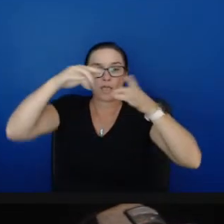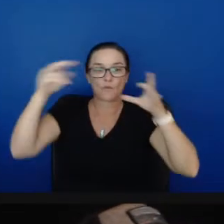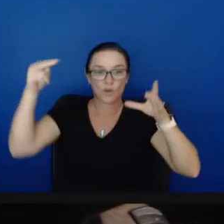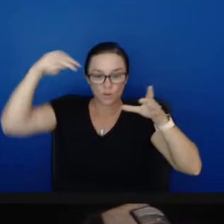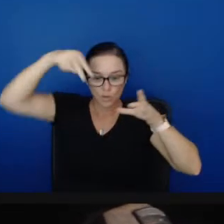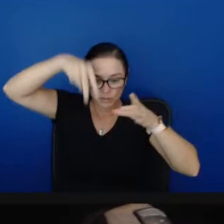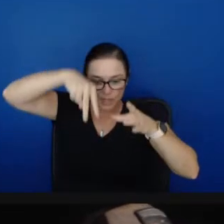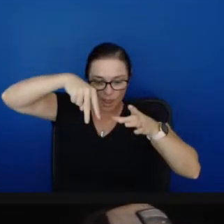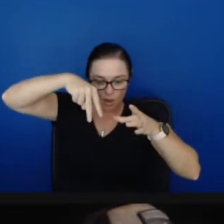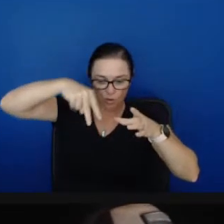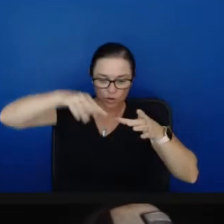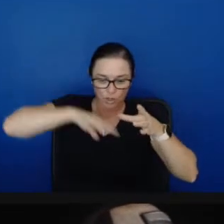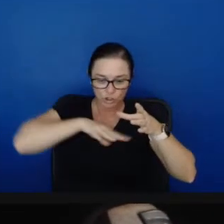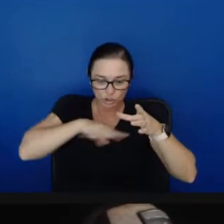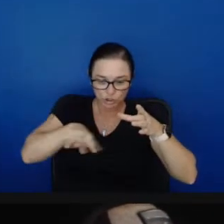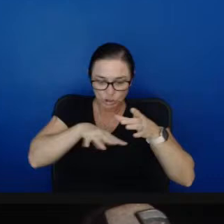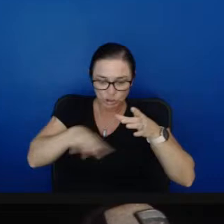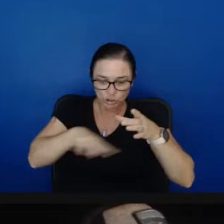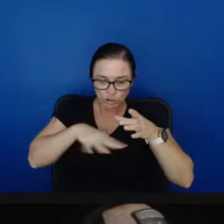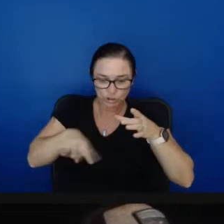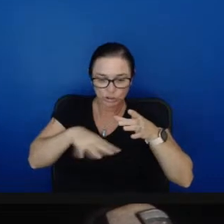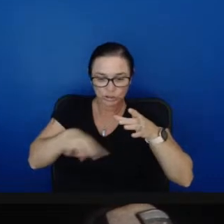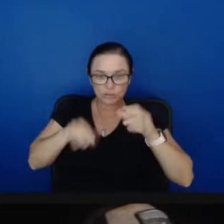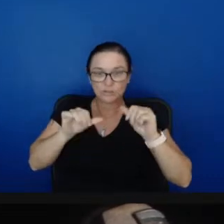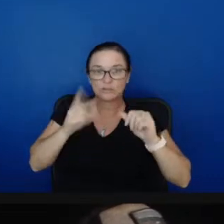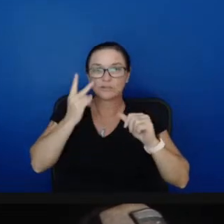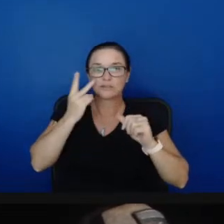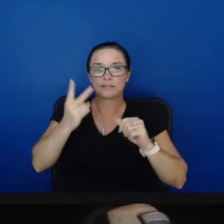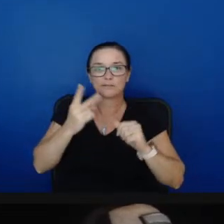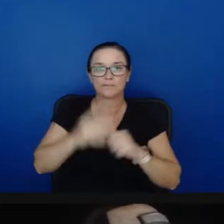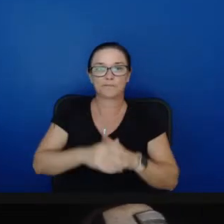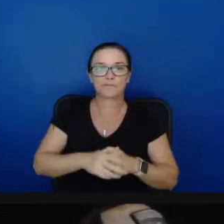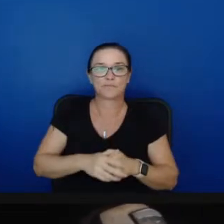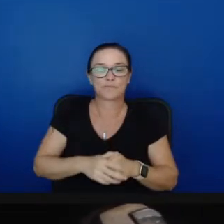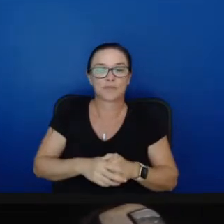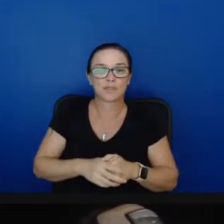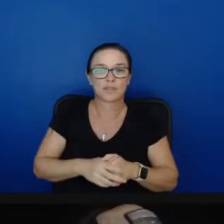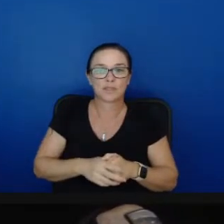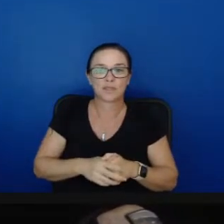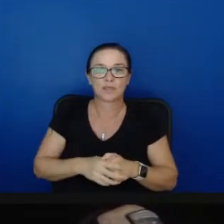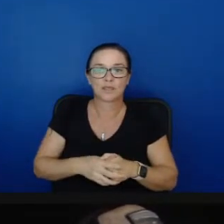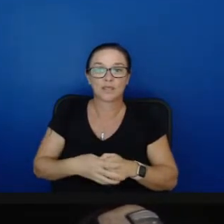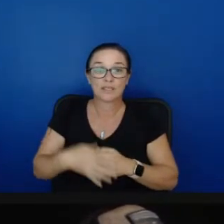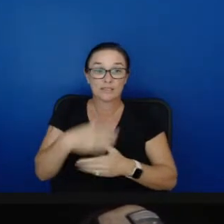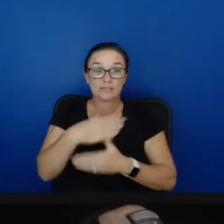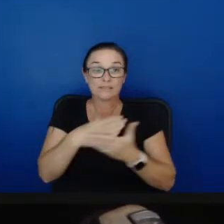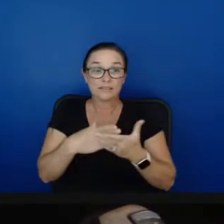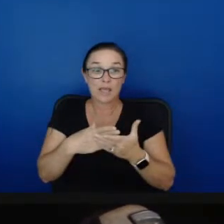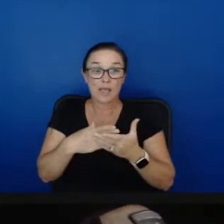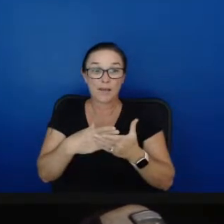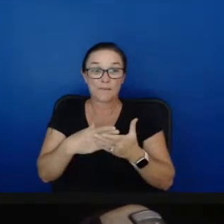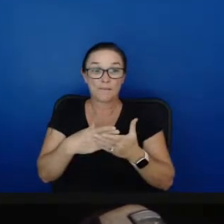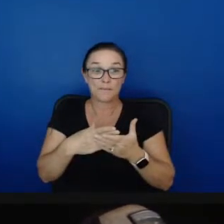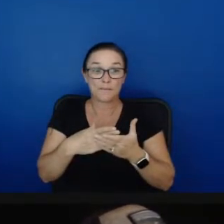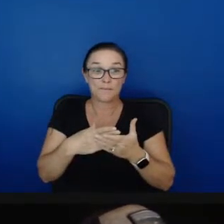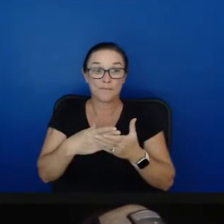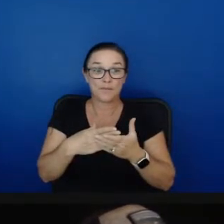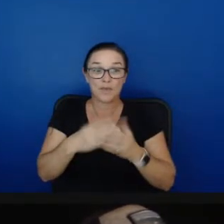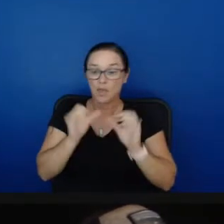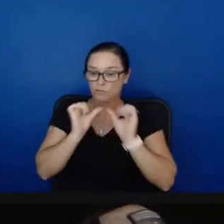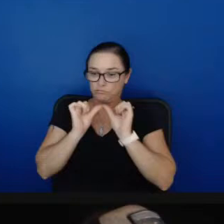look through and see that lava flowing underground. And some of these skylights were very long